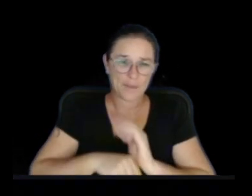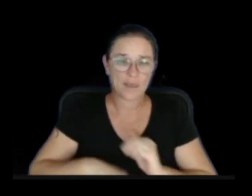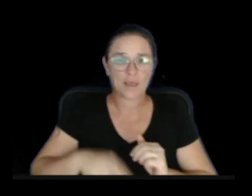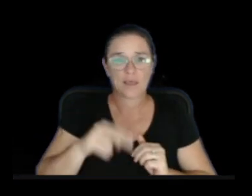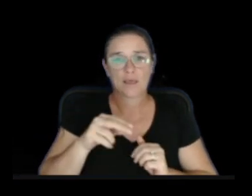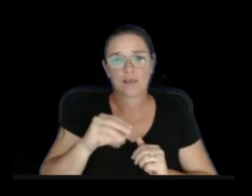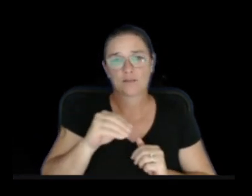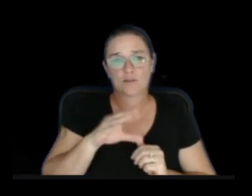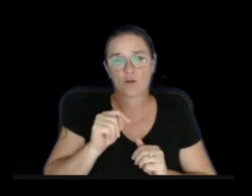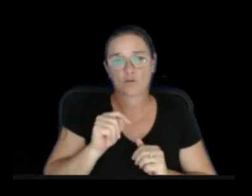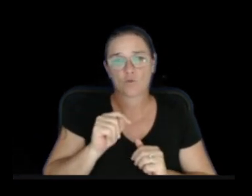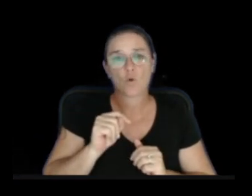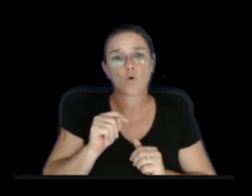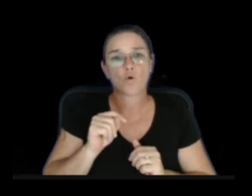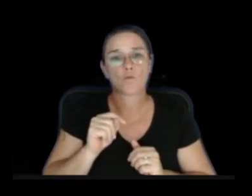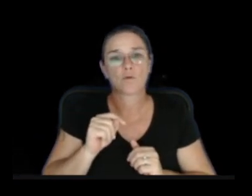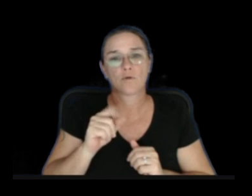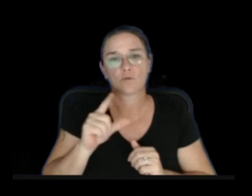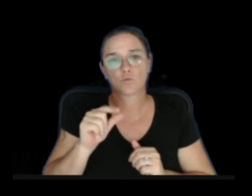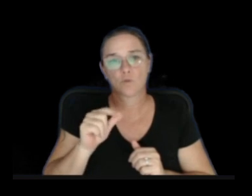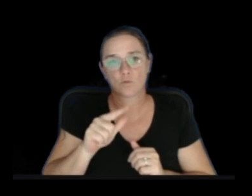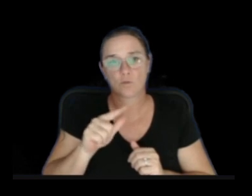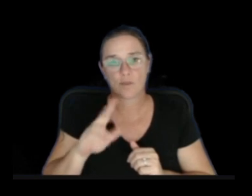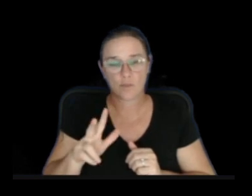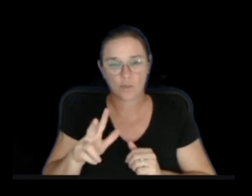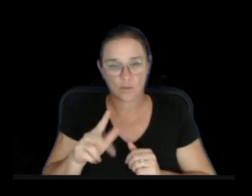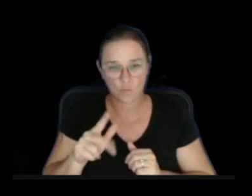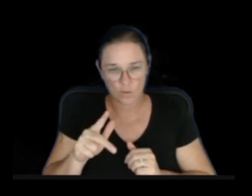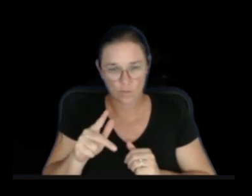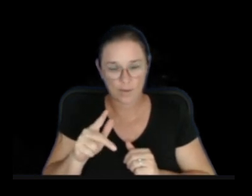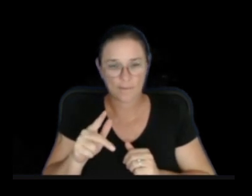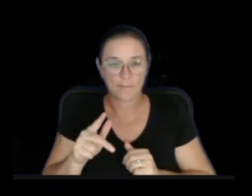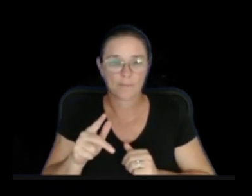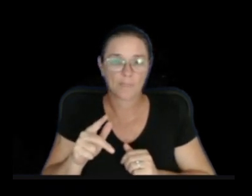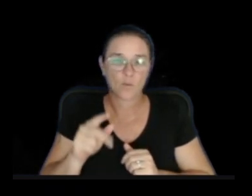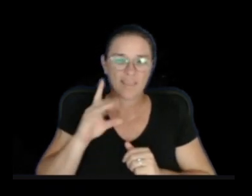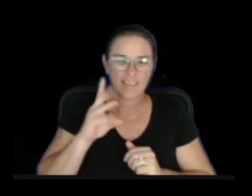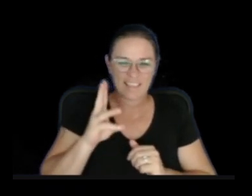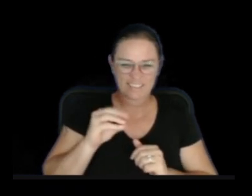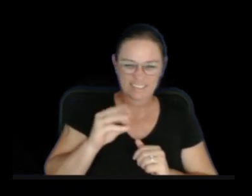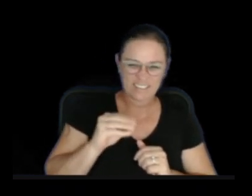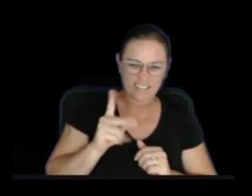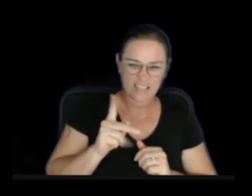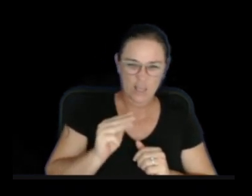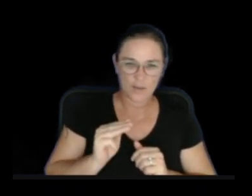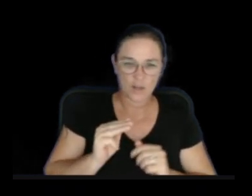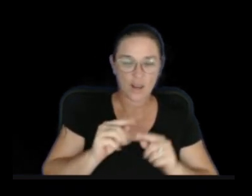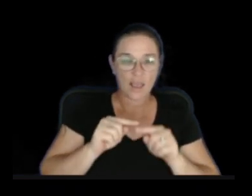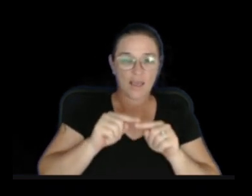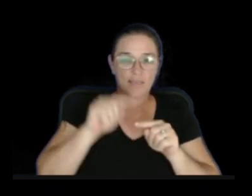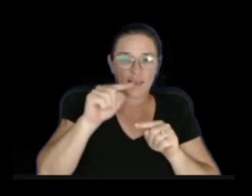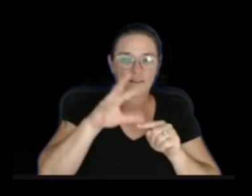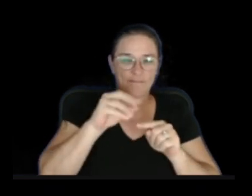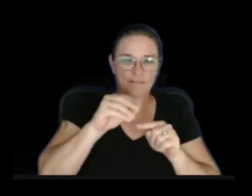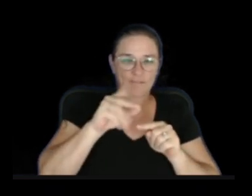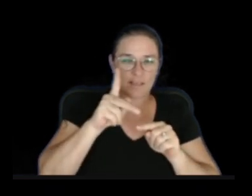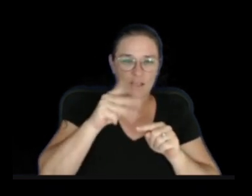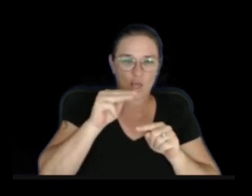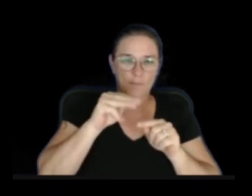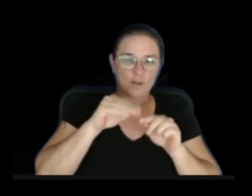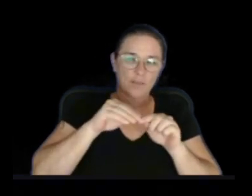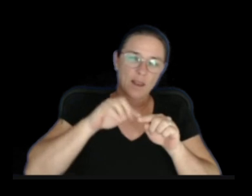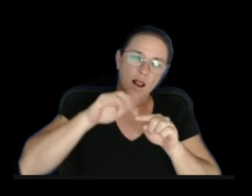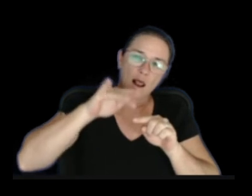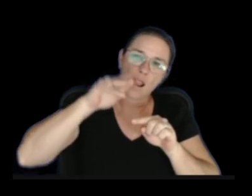was down at 60 kilometers down, with some bands as shallow as 50 kilometers all the way up continuously to the